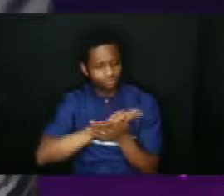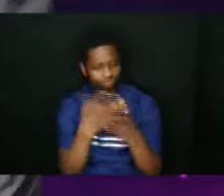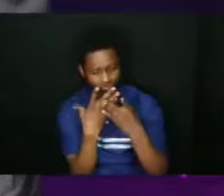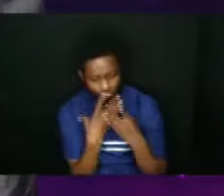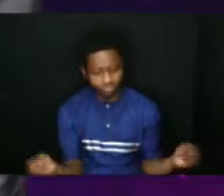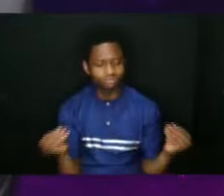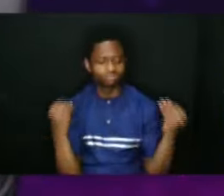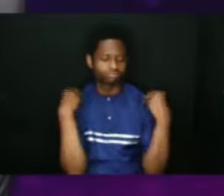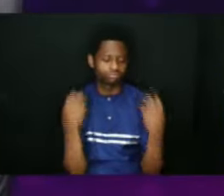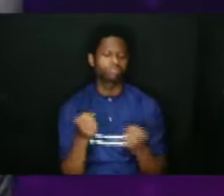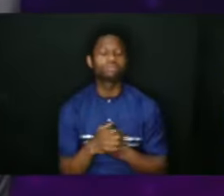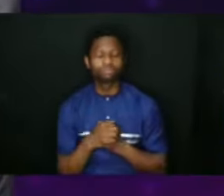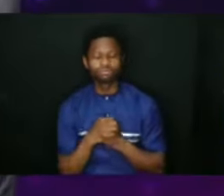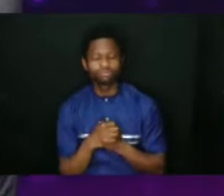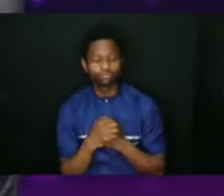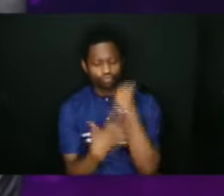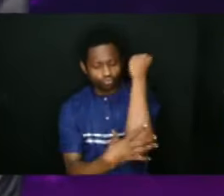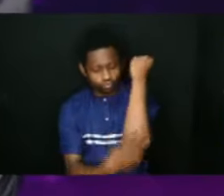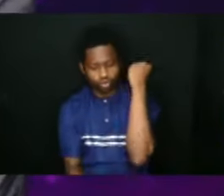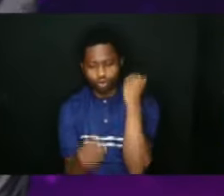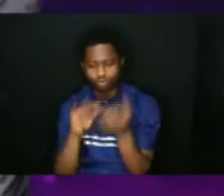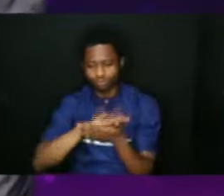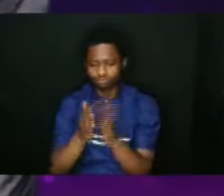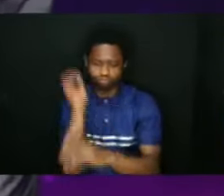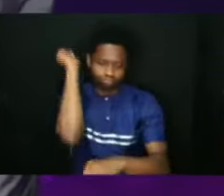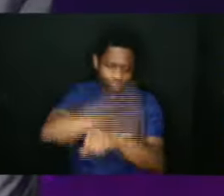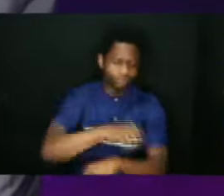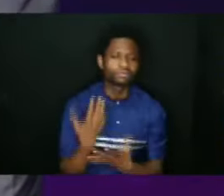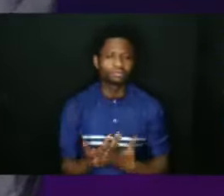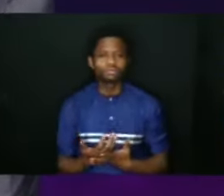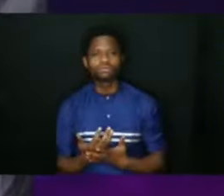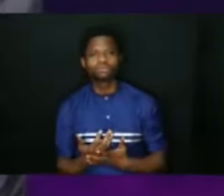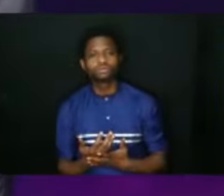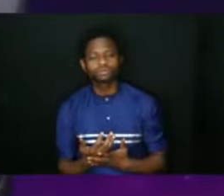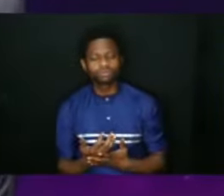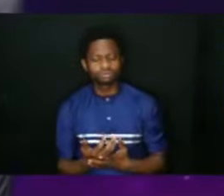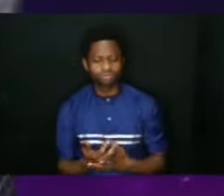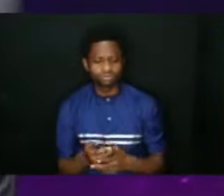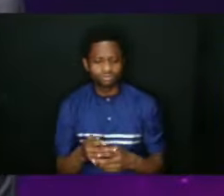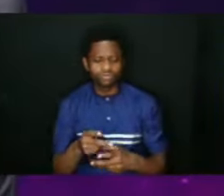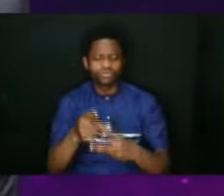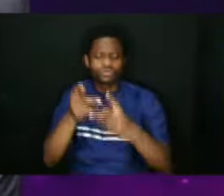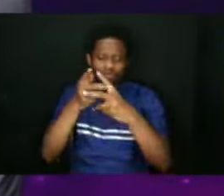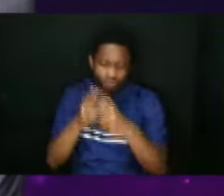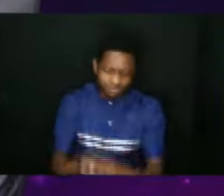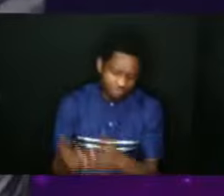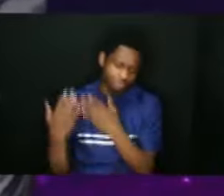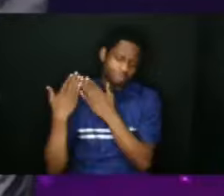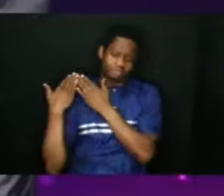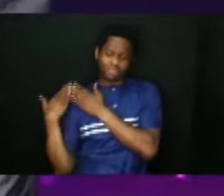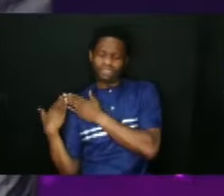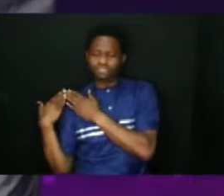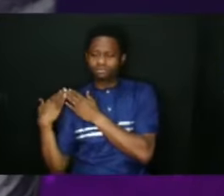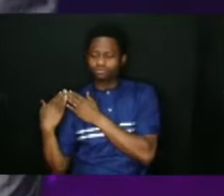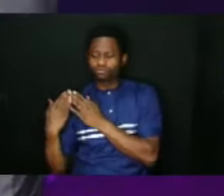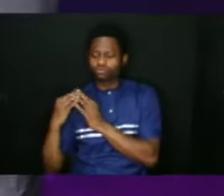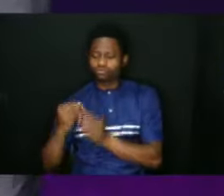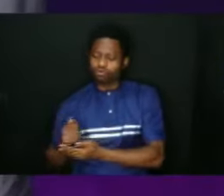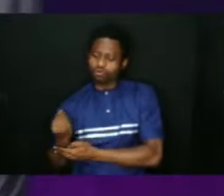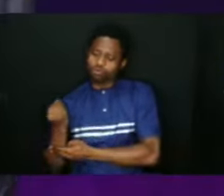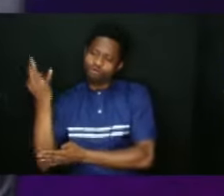healed. Poverty shall be overcome. Burdens shall roll away.